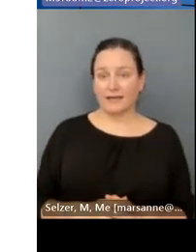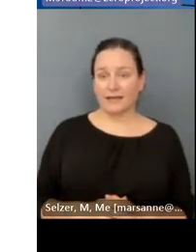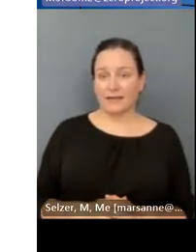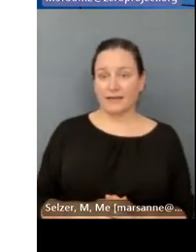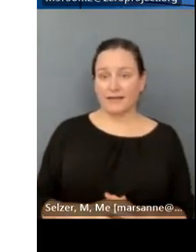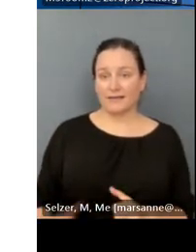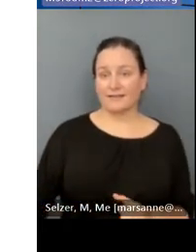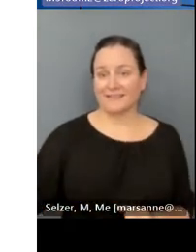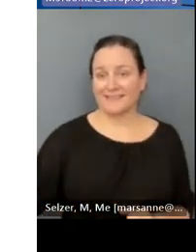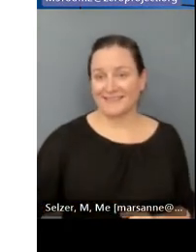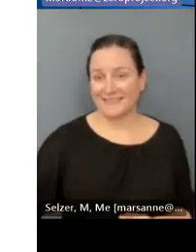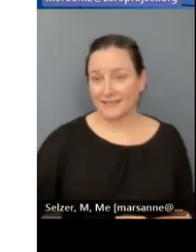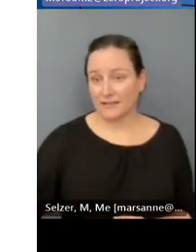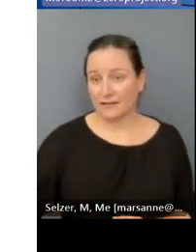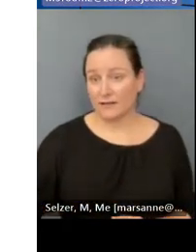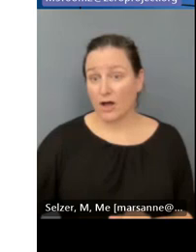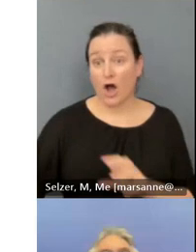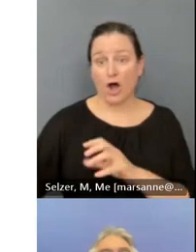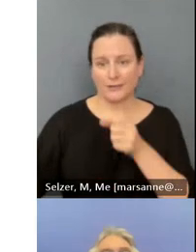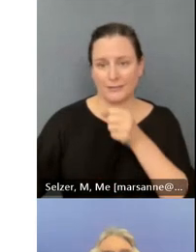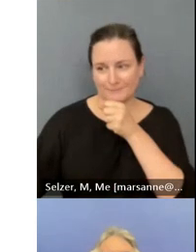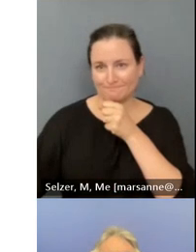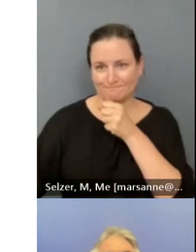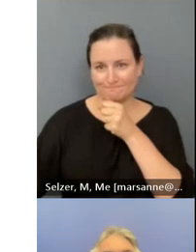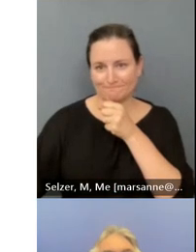the best. Oh, I'm